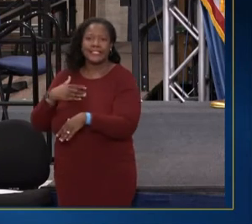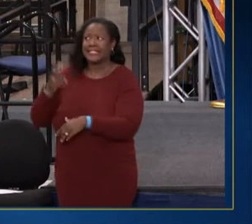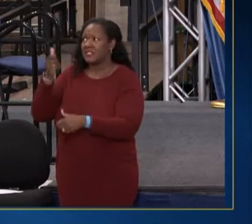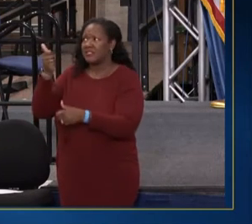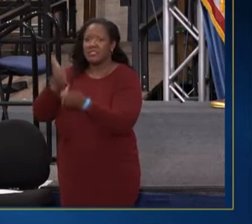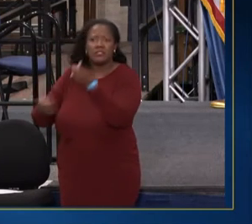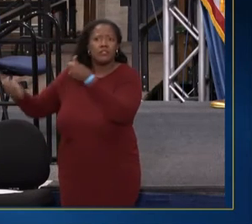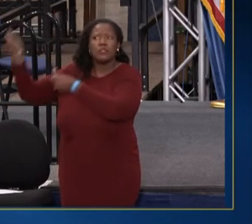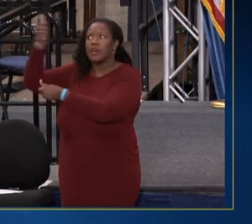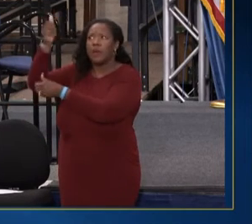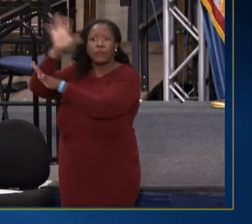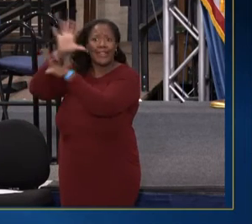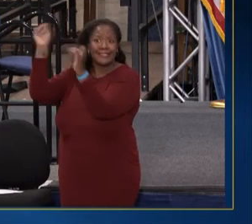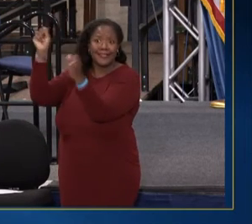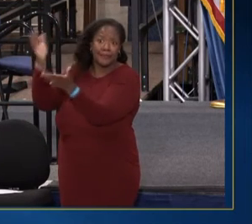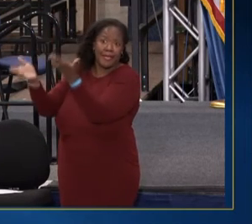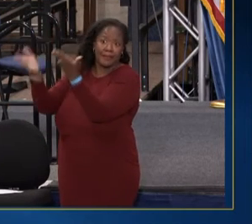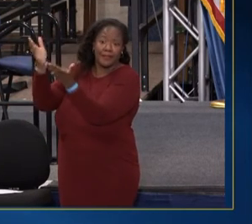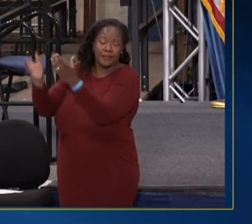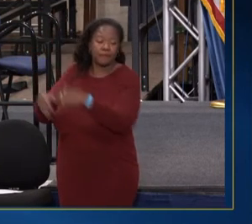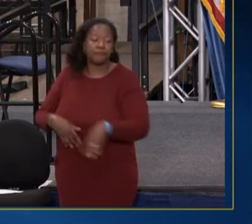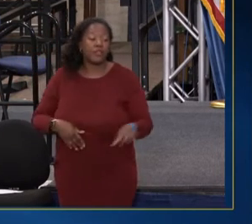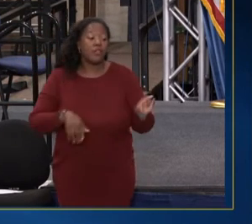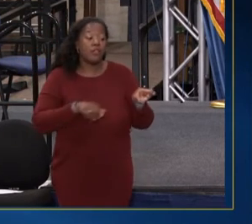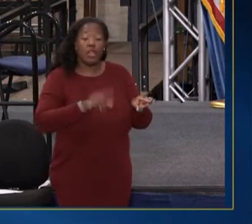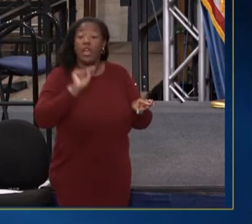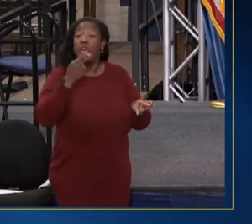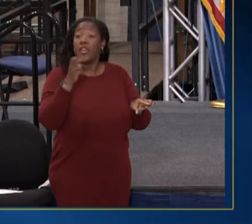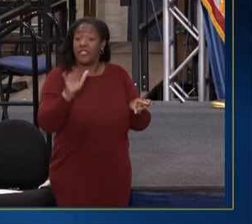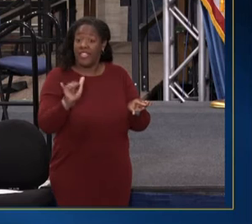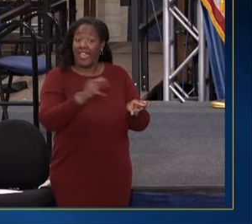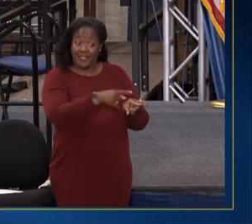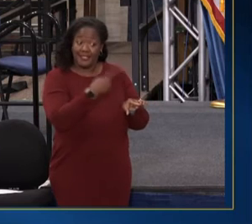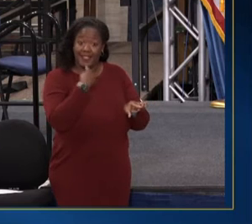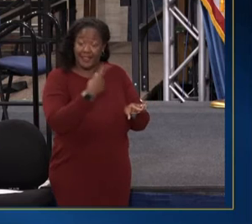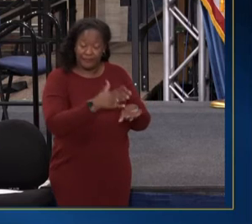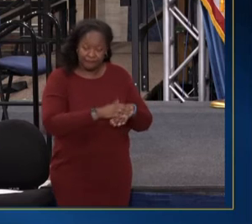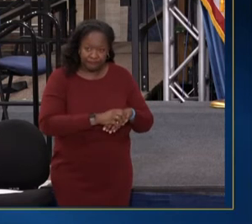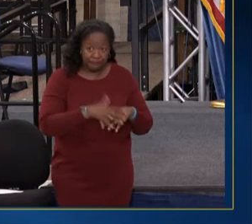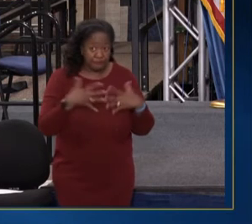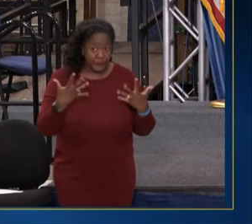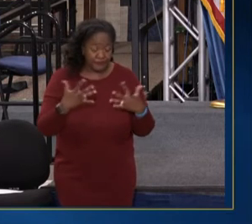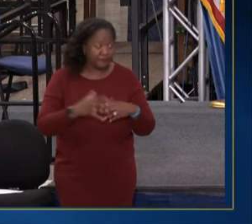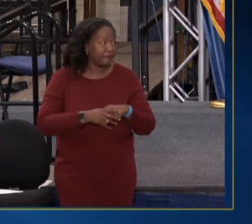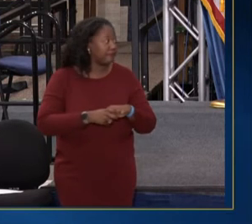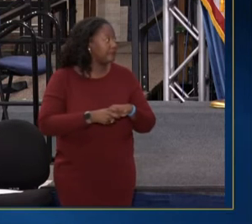States. She said, they said something very important.